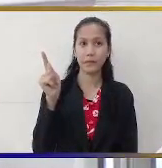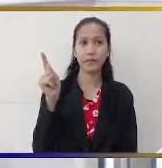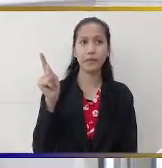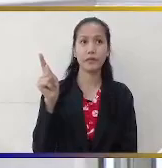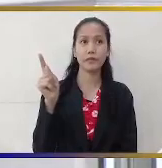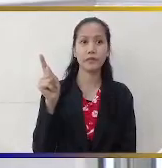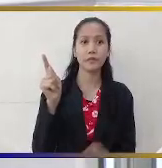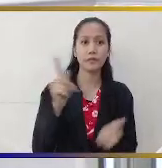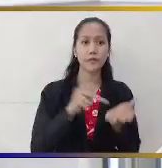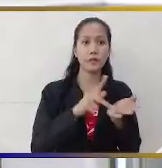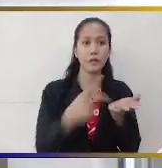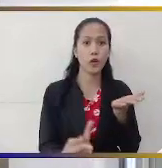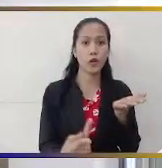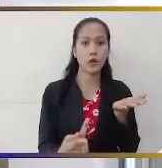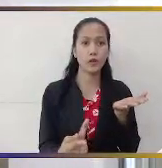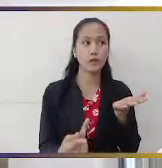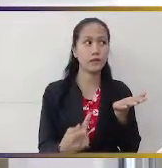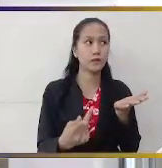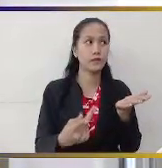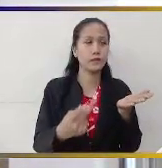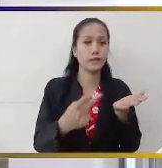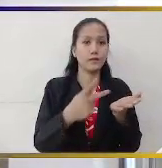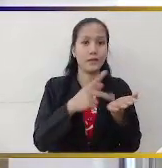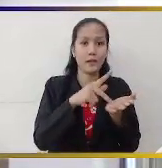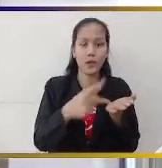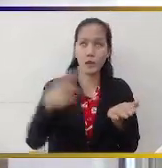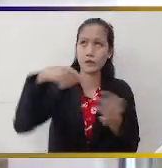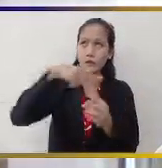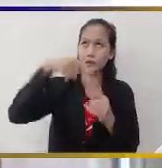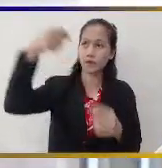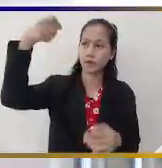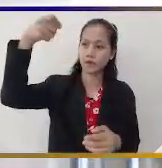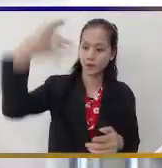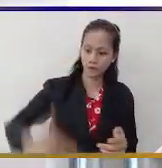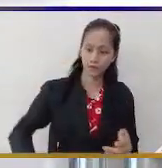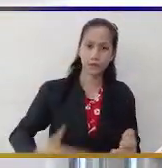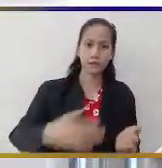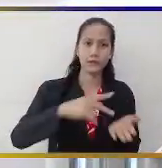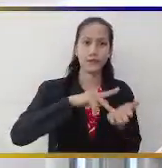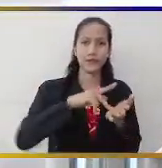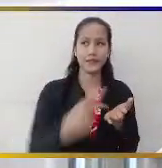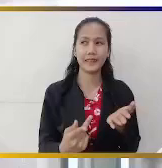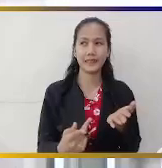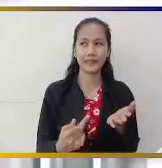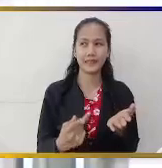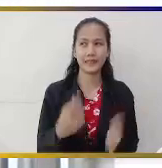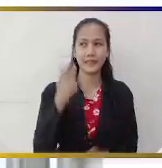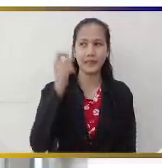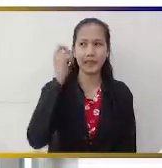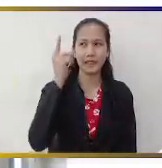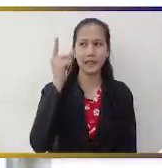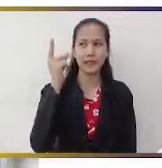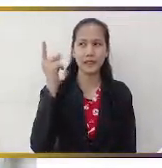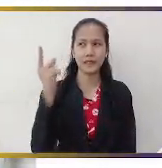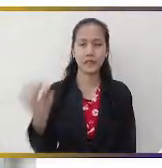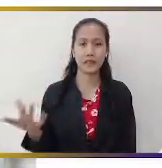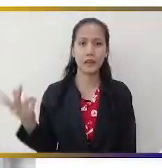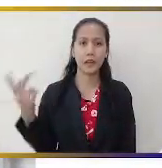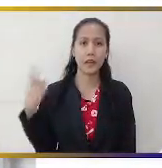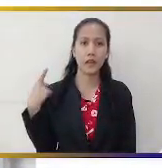Whoa, it works. Now, there are places in the universe where there's no